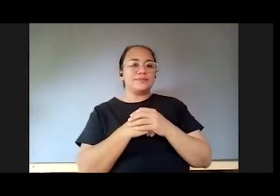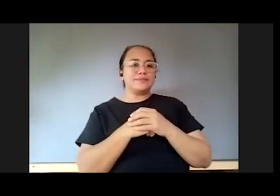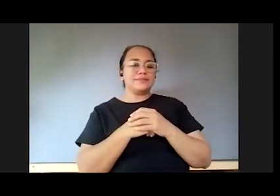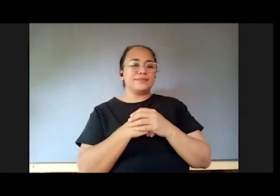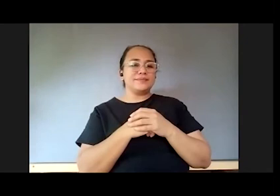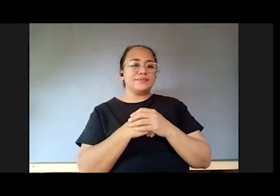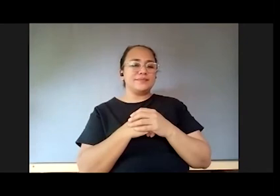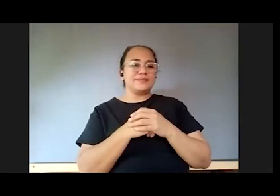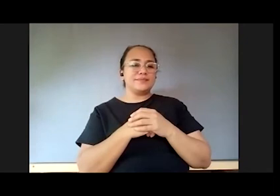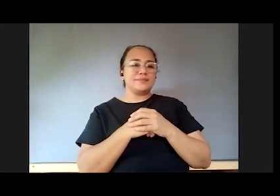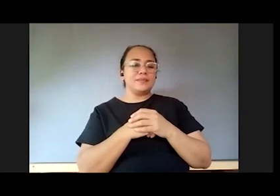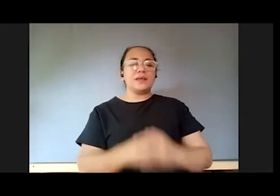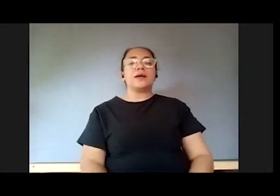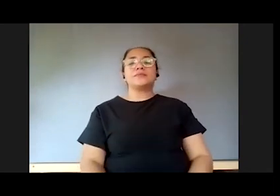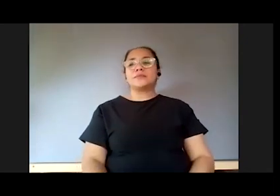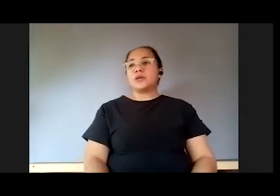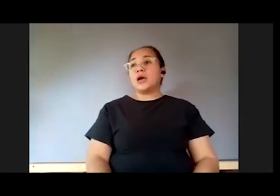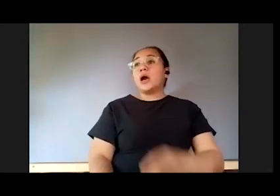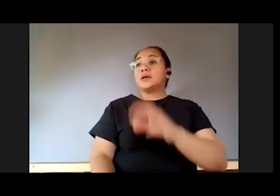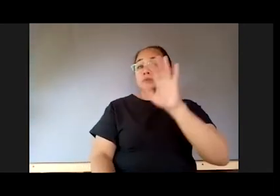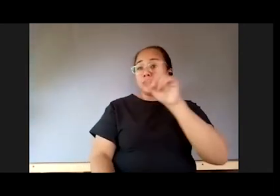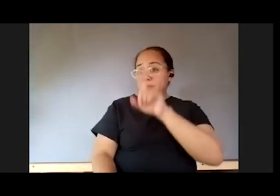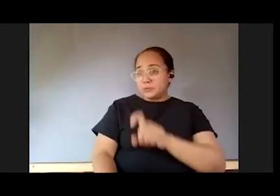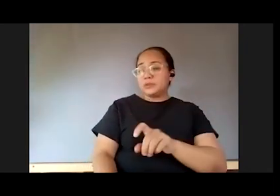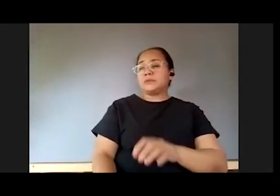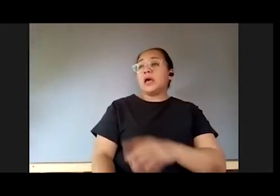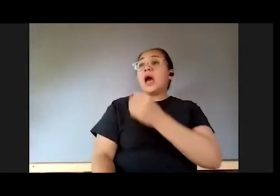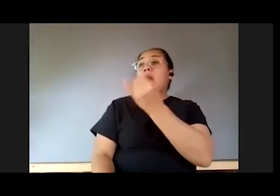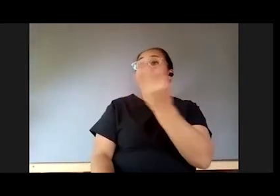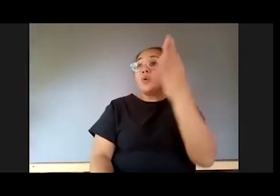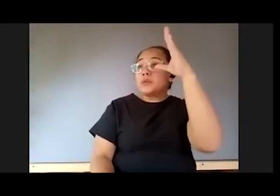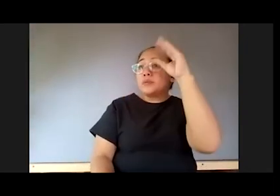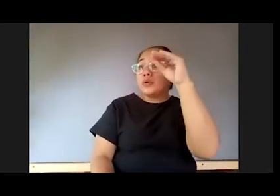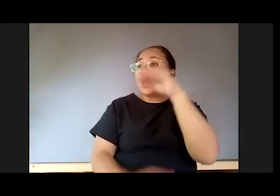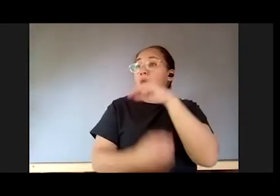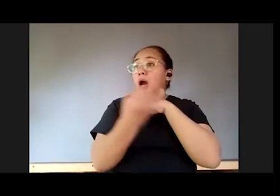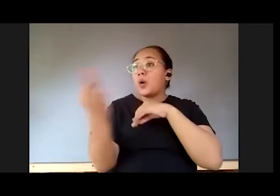How many are boys and how many are girls? You can say that.